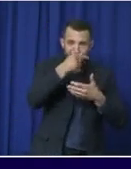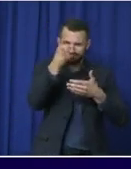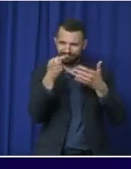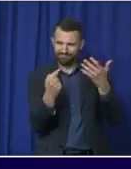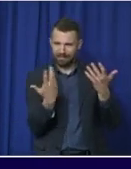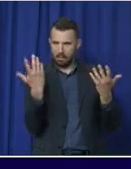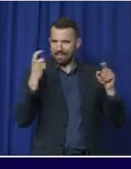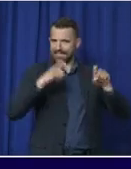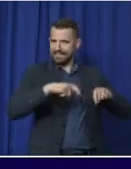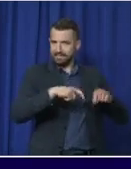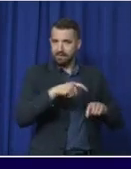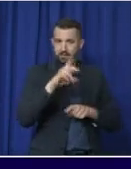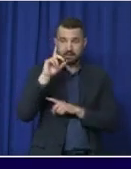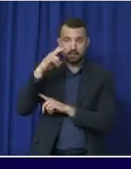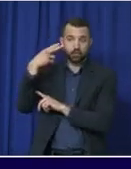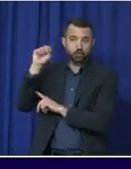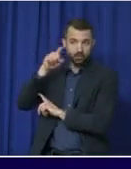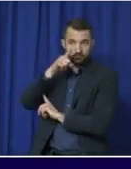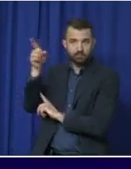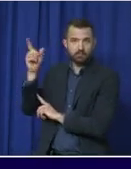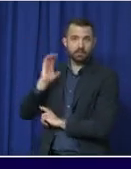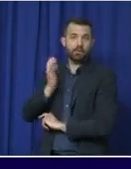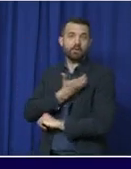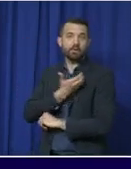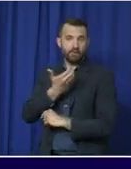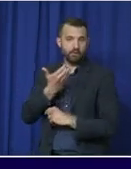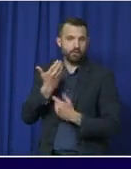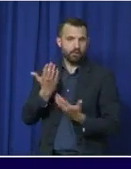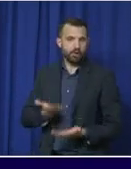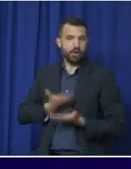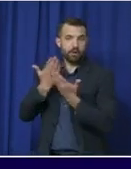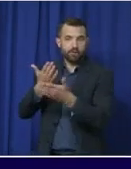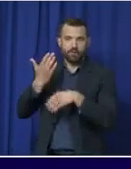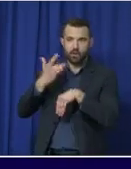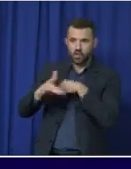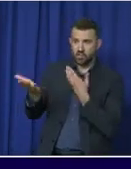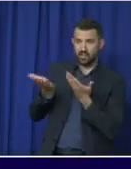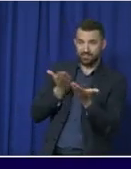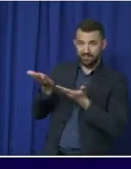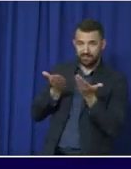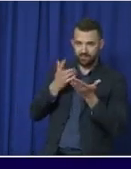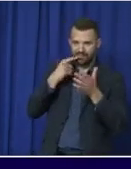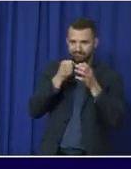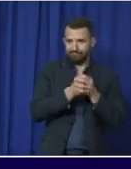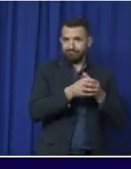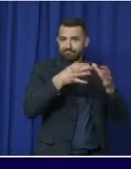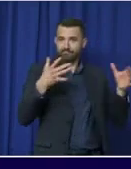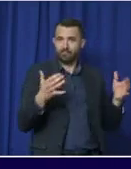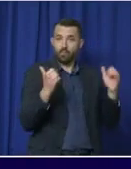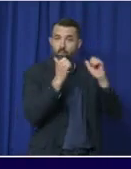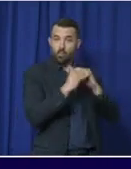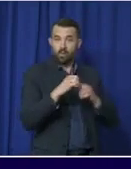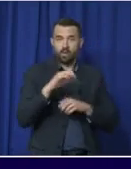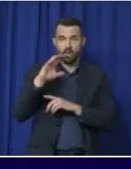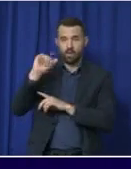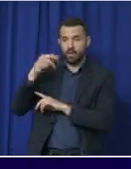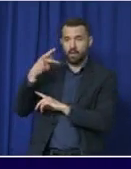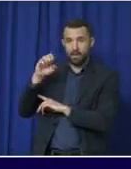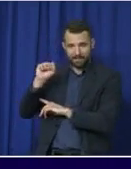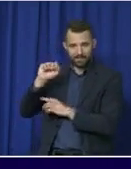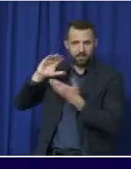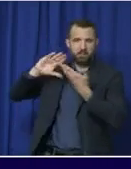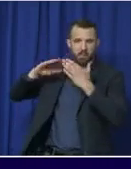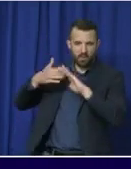is expanding its services through contracts through Community Action Programs, or CAPS. Once finalized,